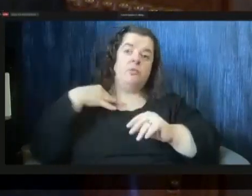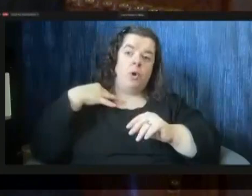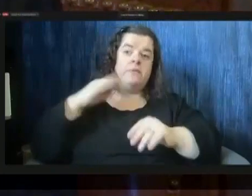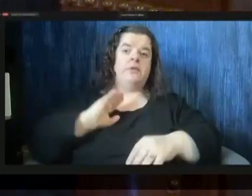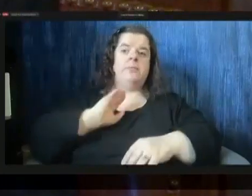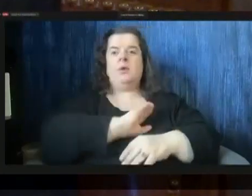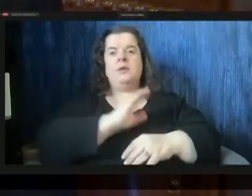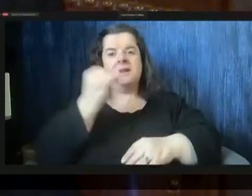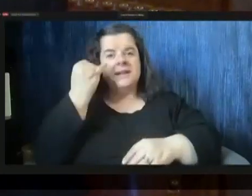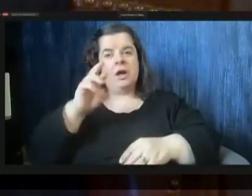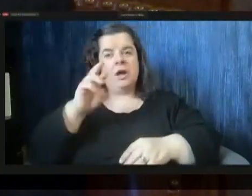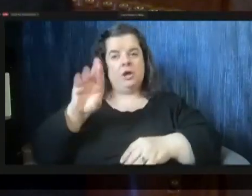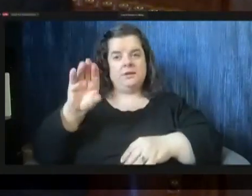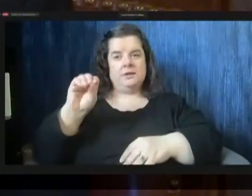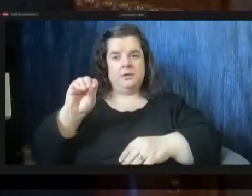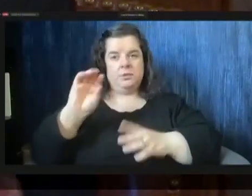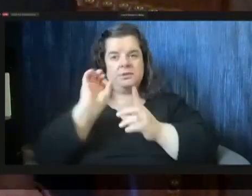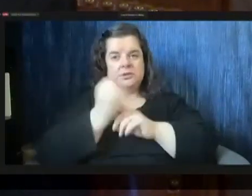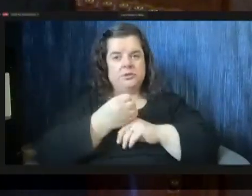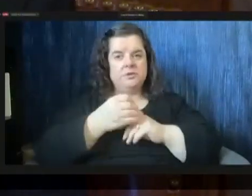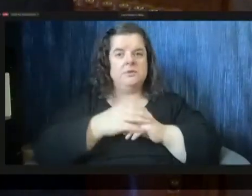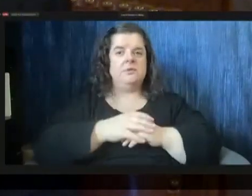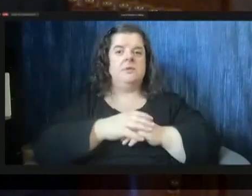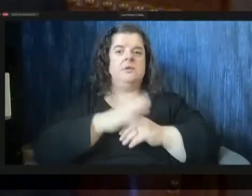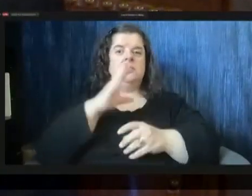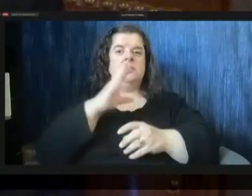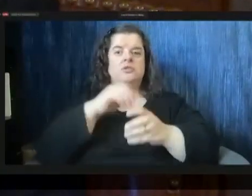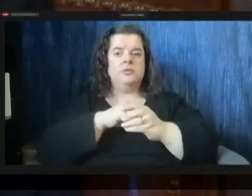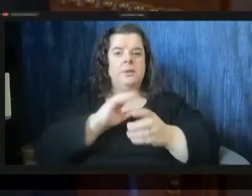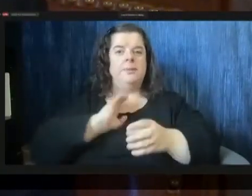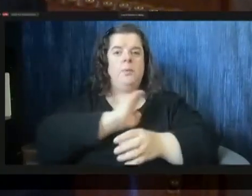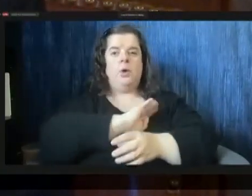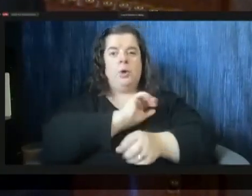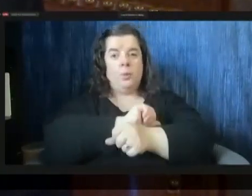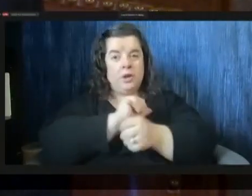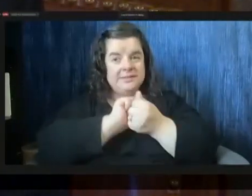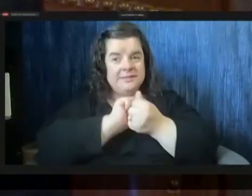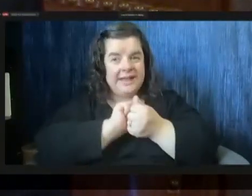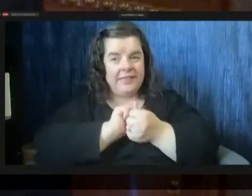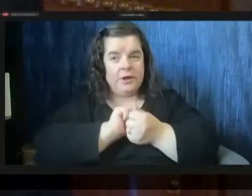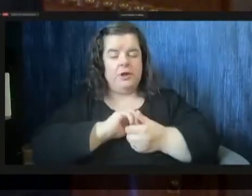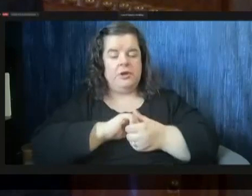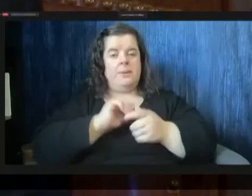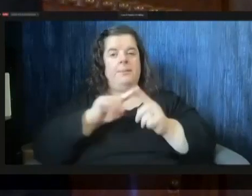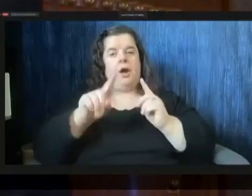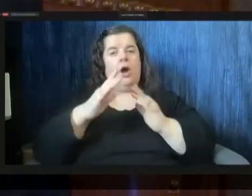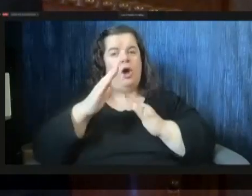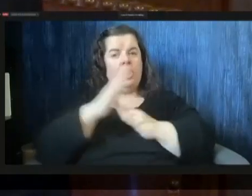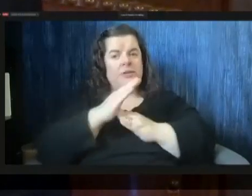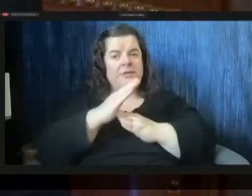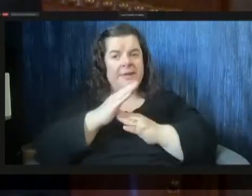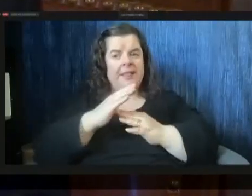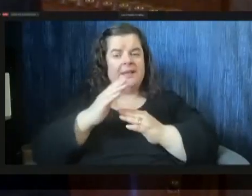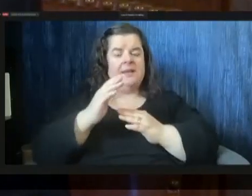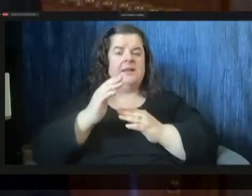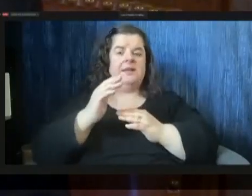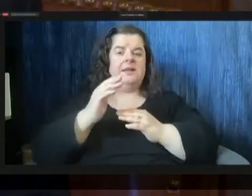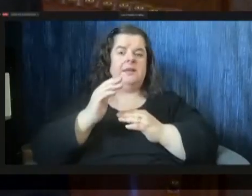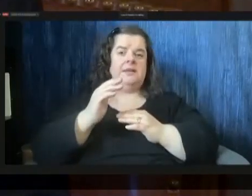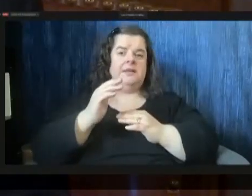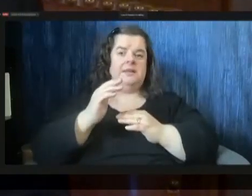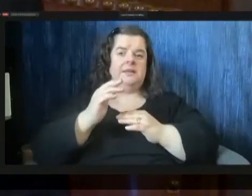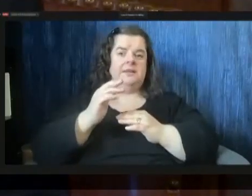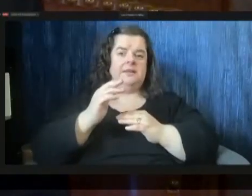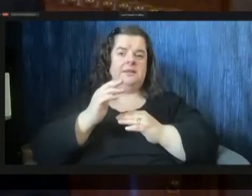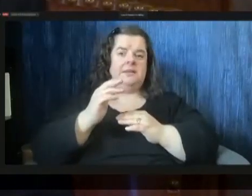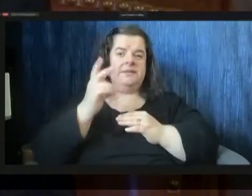RCO situation, right? Run for the board, join the board. Everybody work together. But ultimately, yeah, I have seen